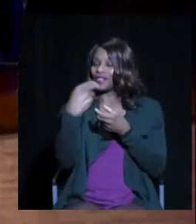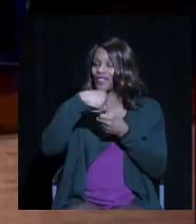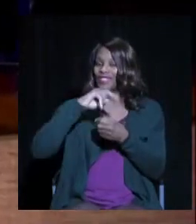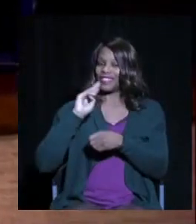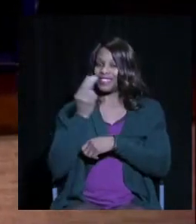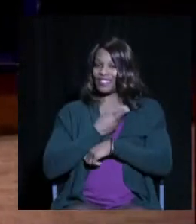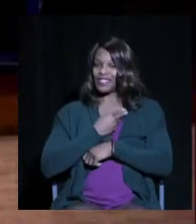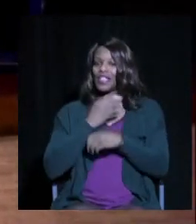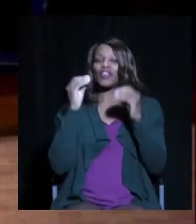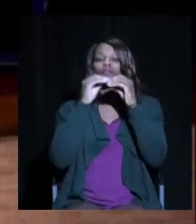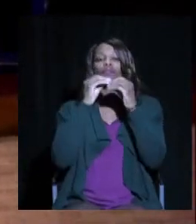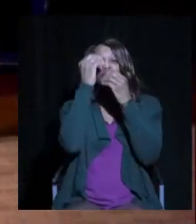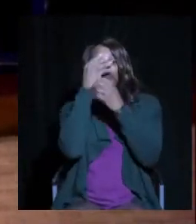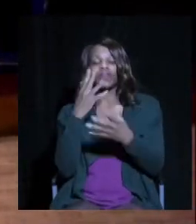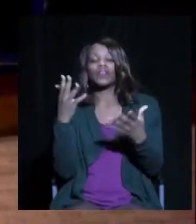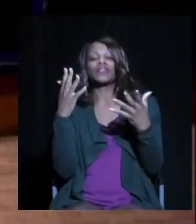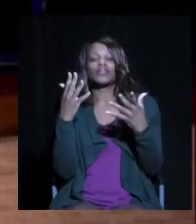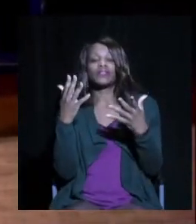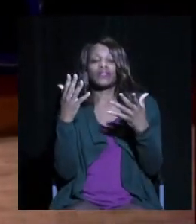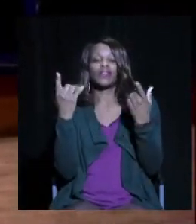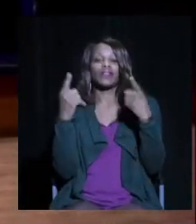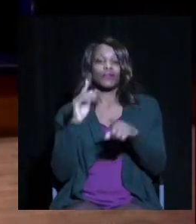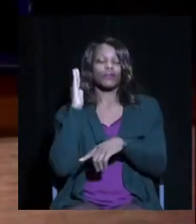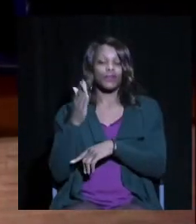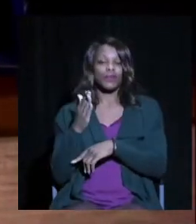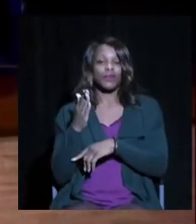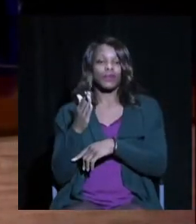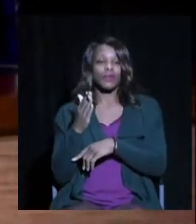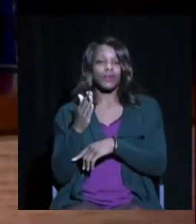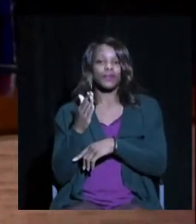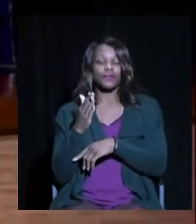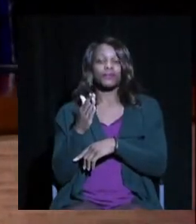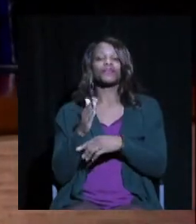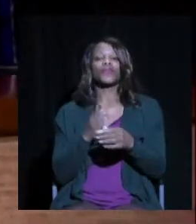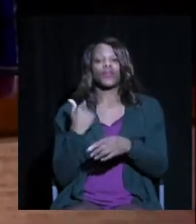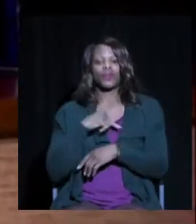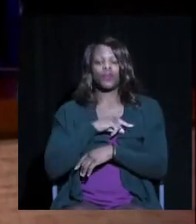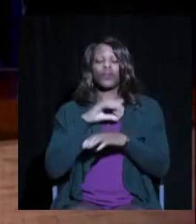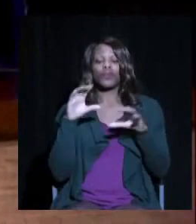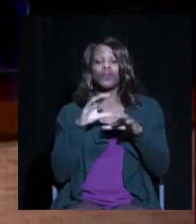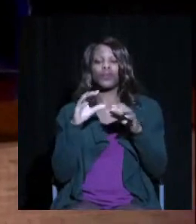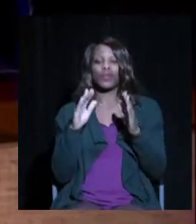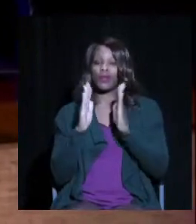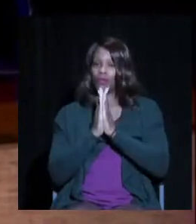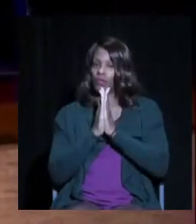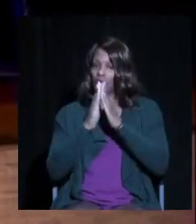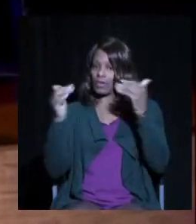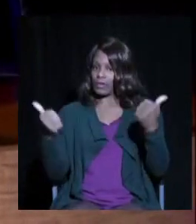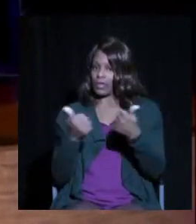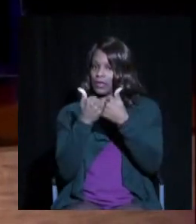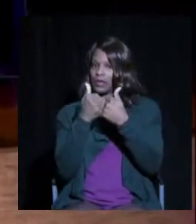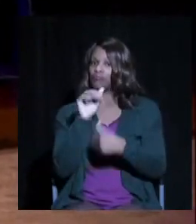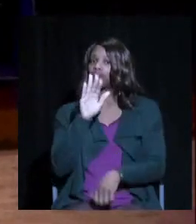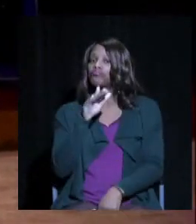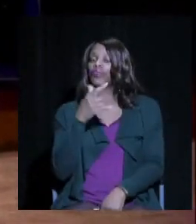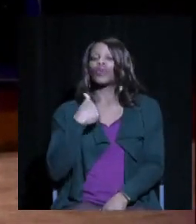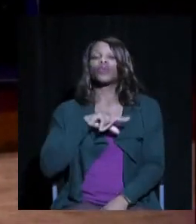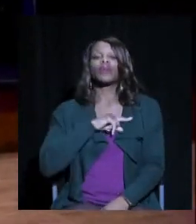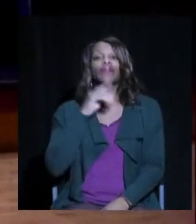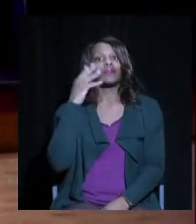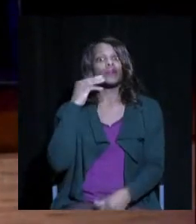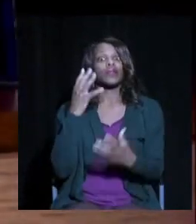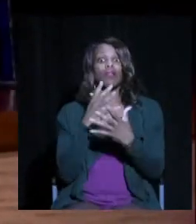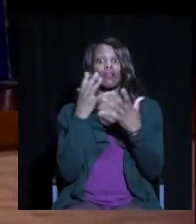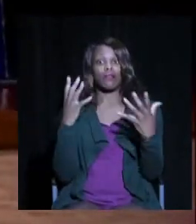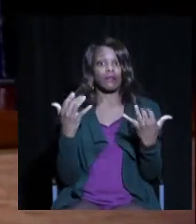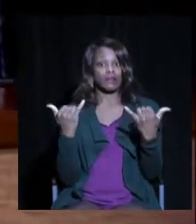There's more information of Revive to come. And speaking of Revive, we're doing a prayer challenge. Listen, we've been through a lot this